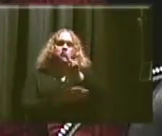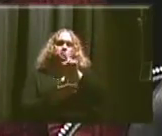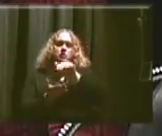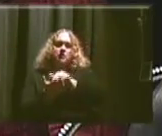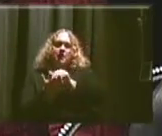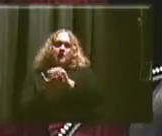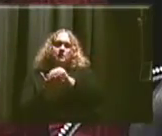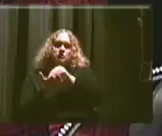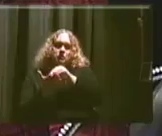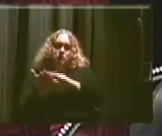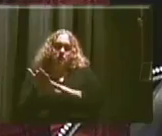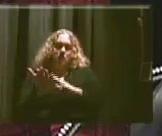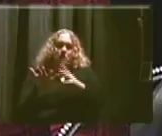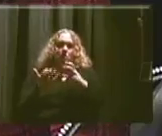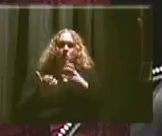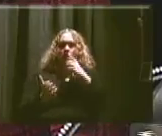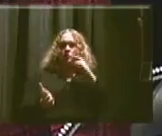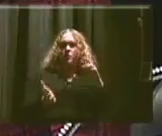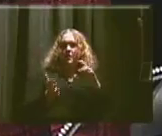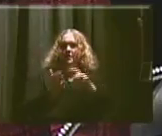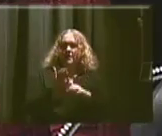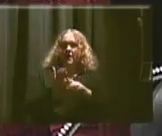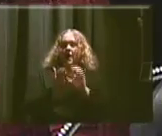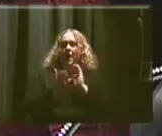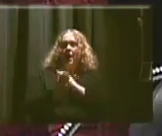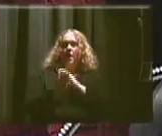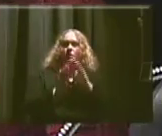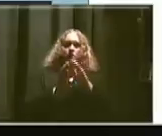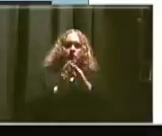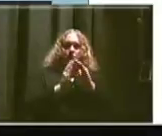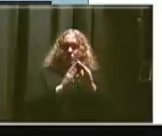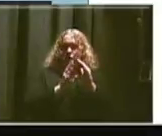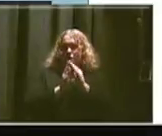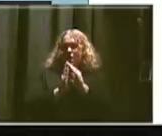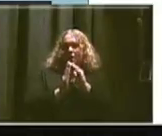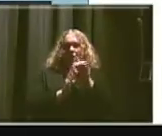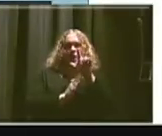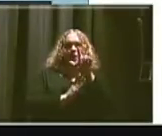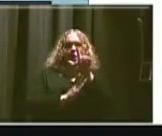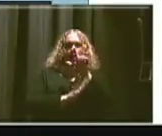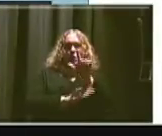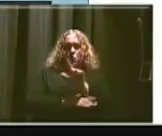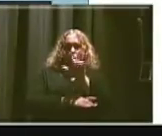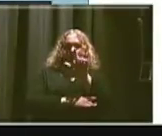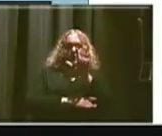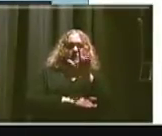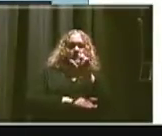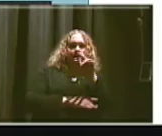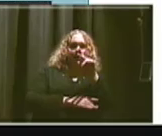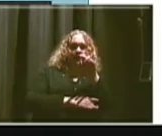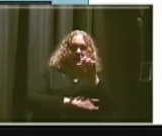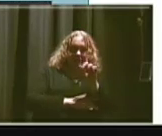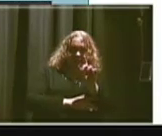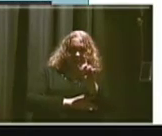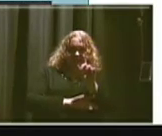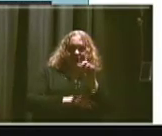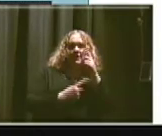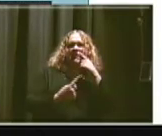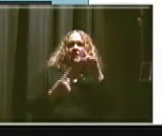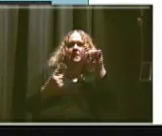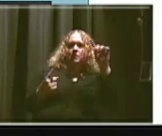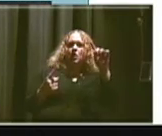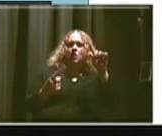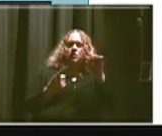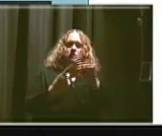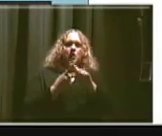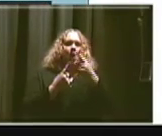our 2014 Louisville Linked community heroes. Joe Autry from Home Depot, Polly Mayer and Gloria Mormon from